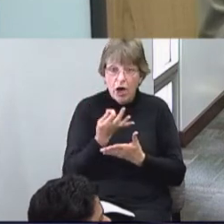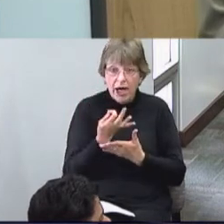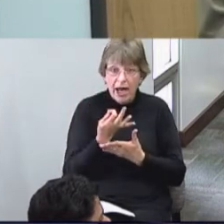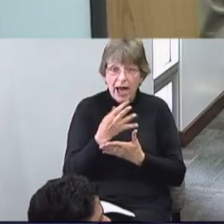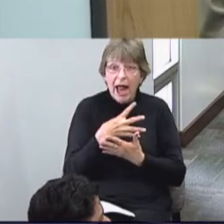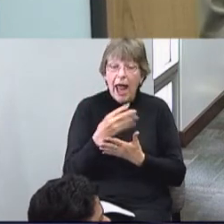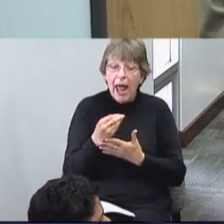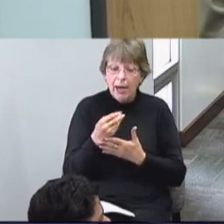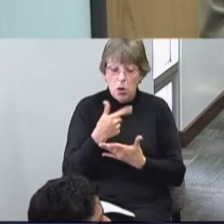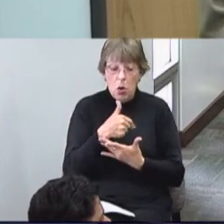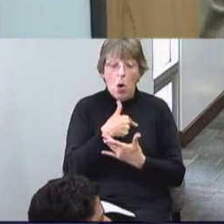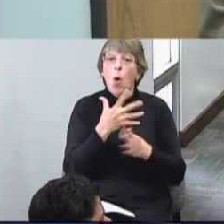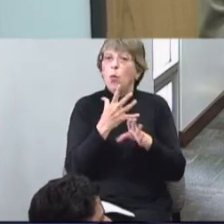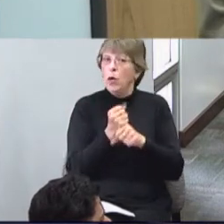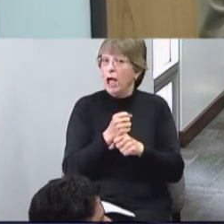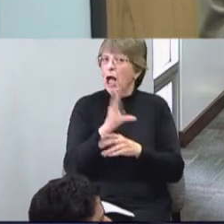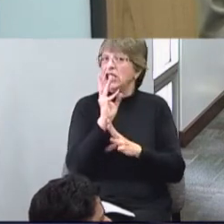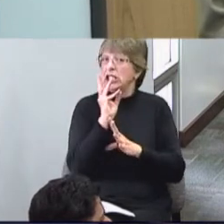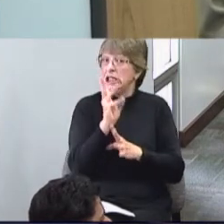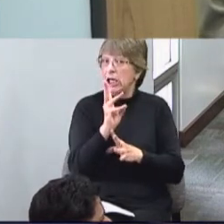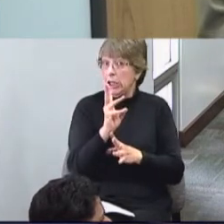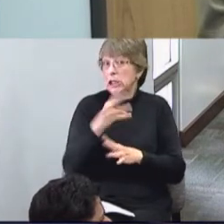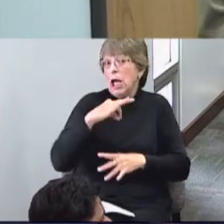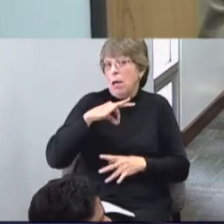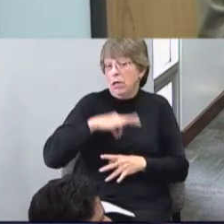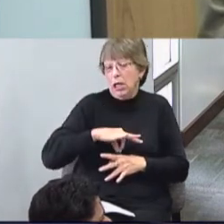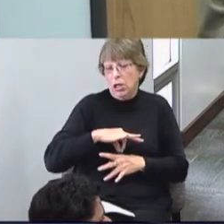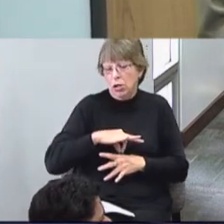were received. Wow. from